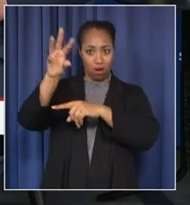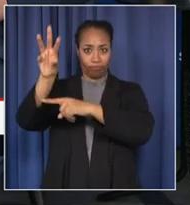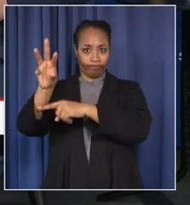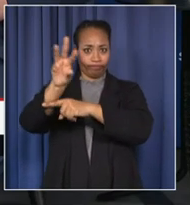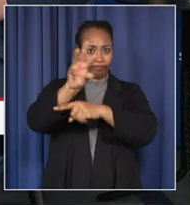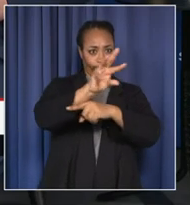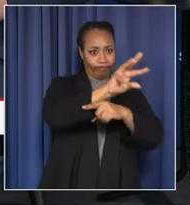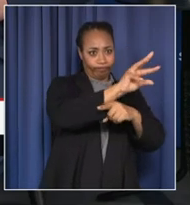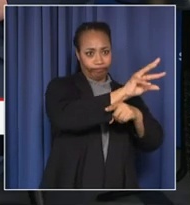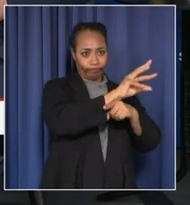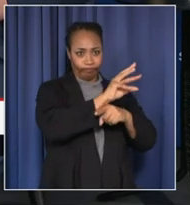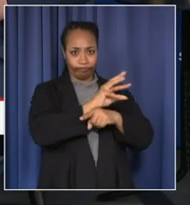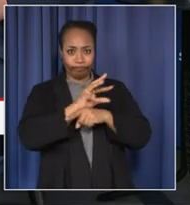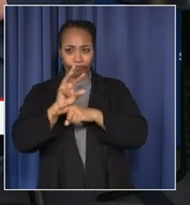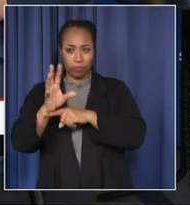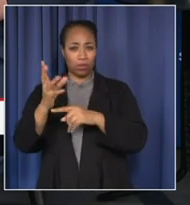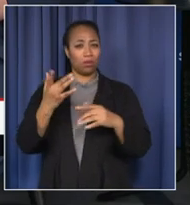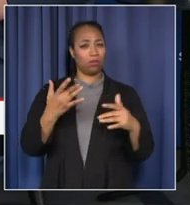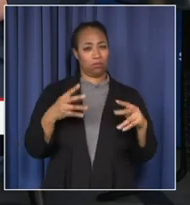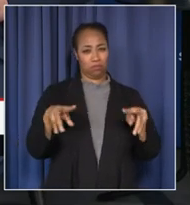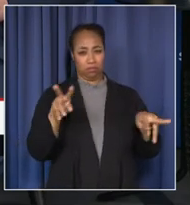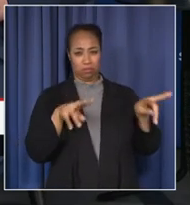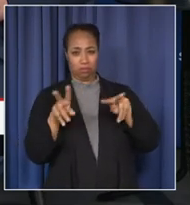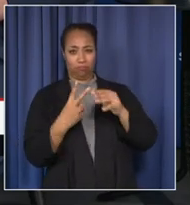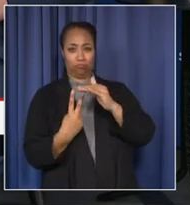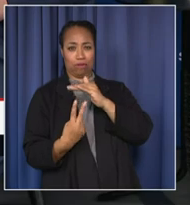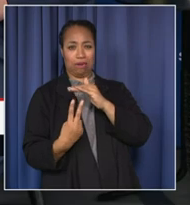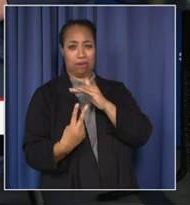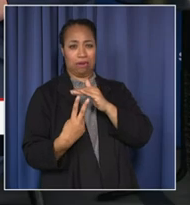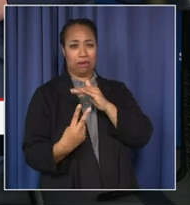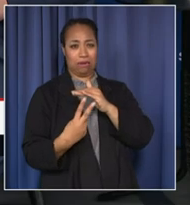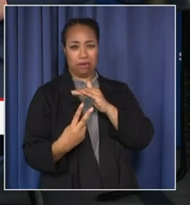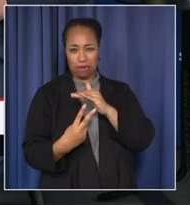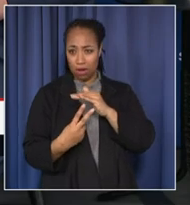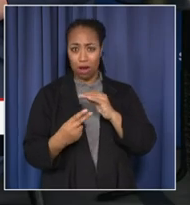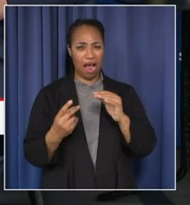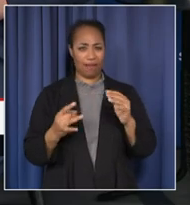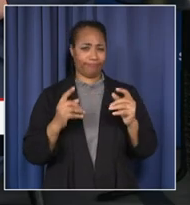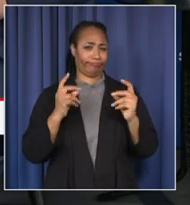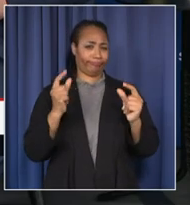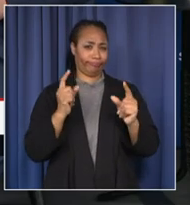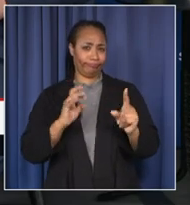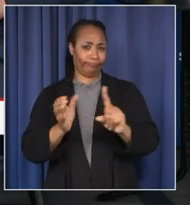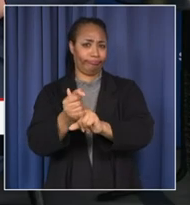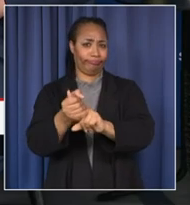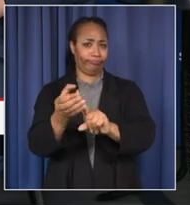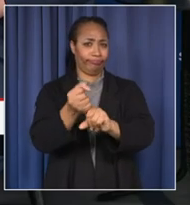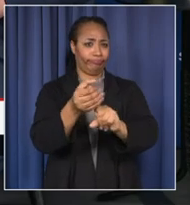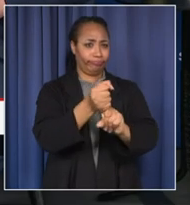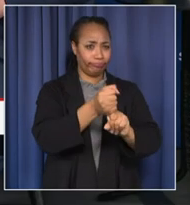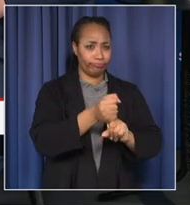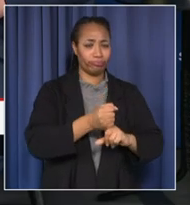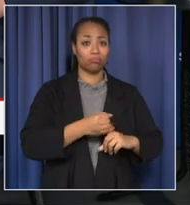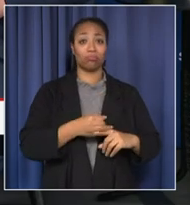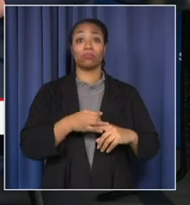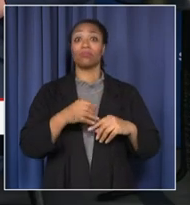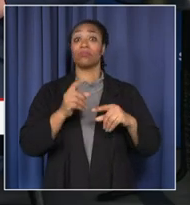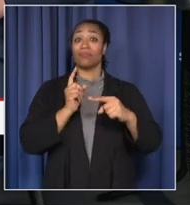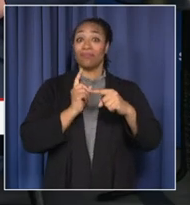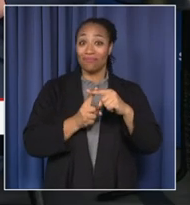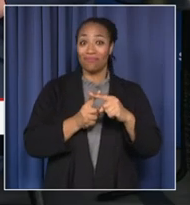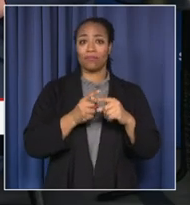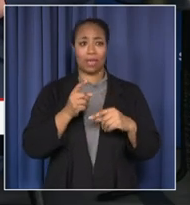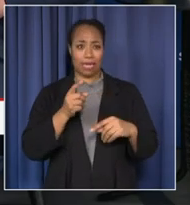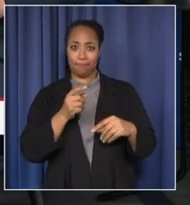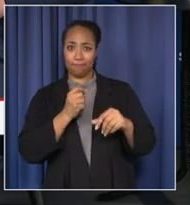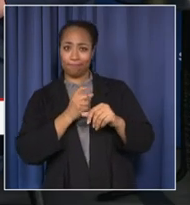also use it to make quick arrests and support better prosecutions. And so all of that together is helping. We